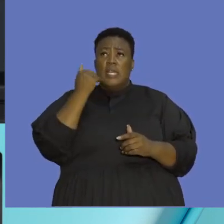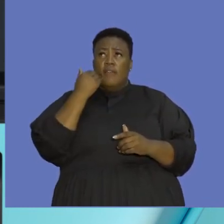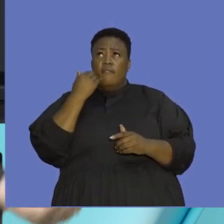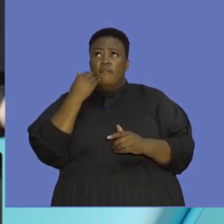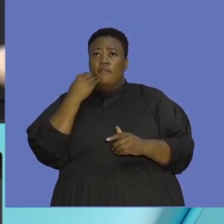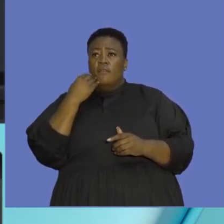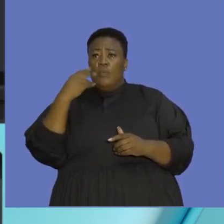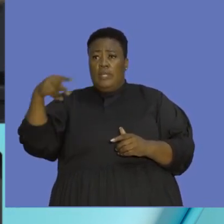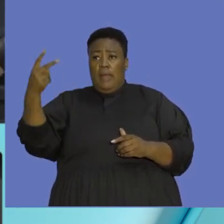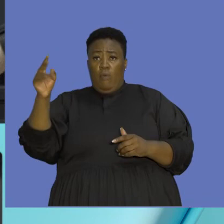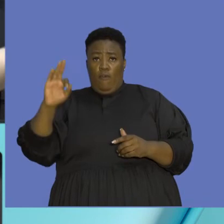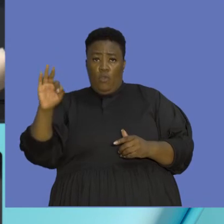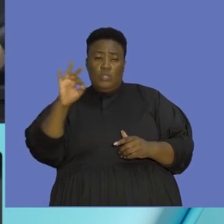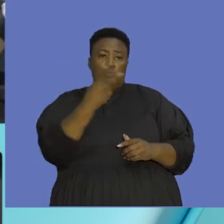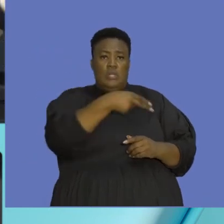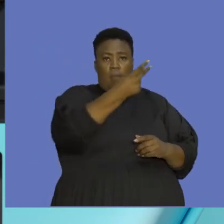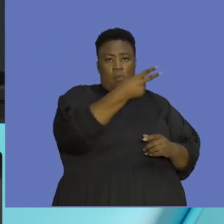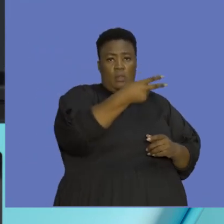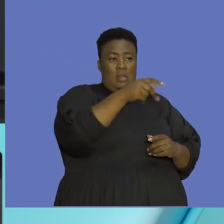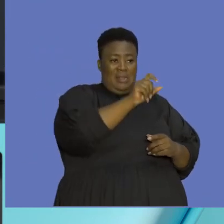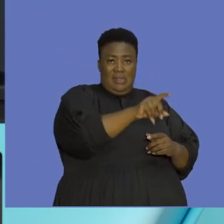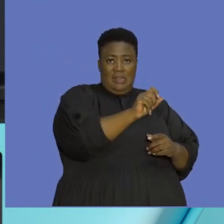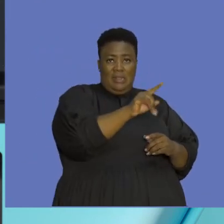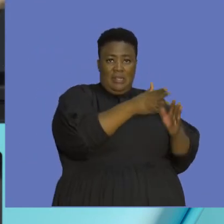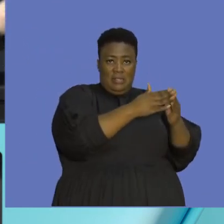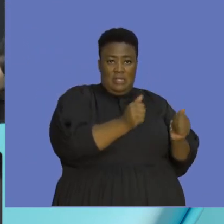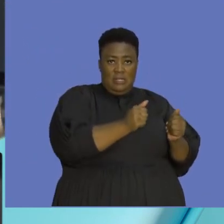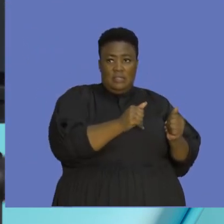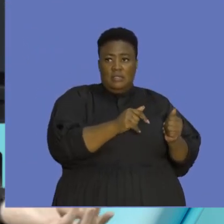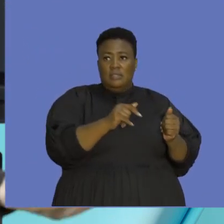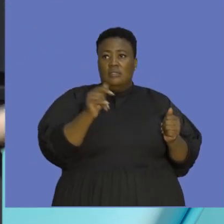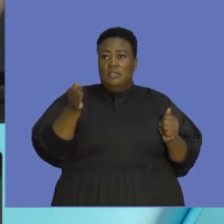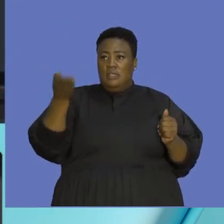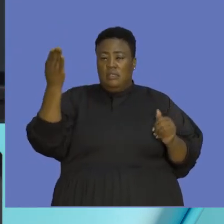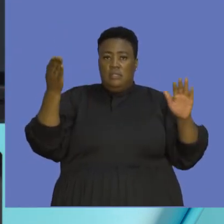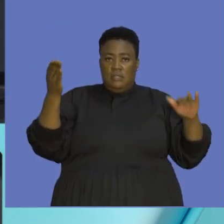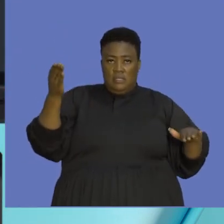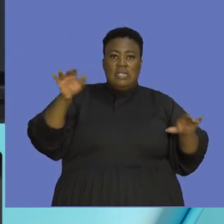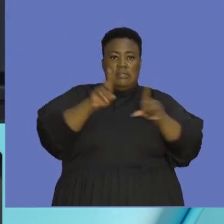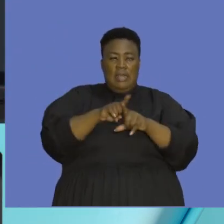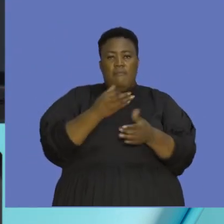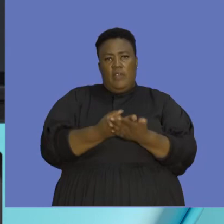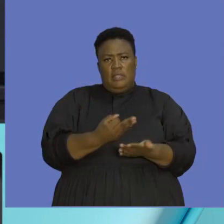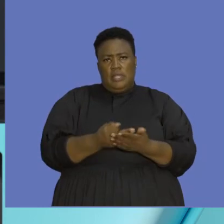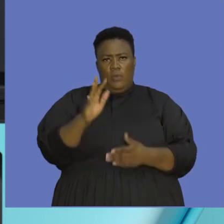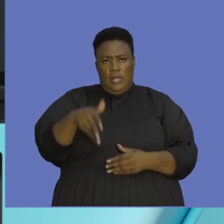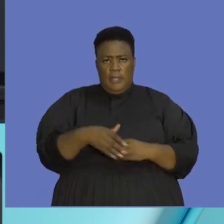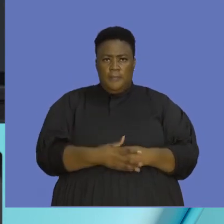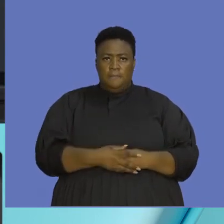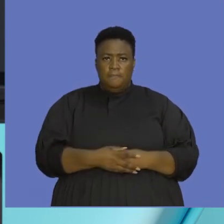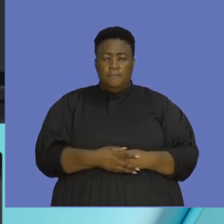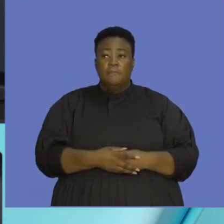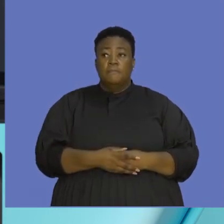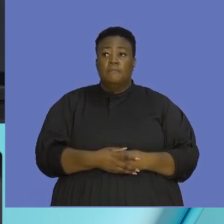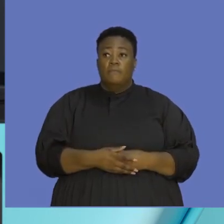double force, we'll double acceleration. They'll increase and decrease by the same